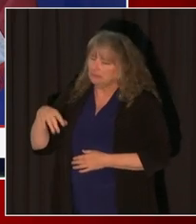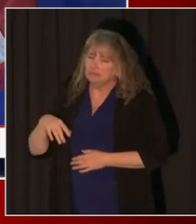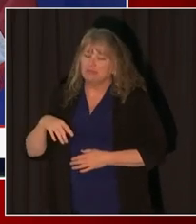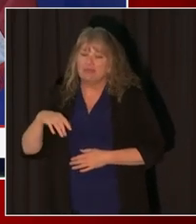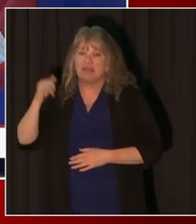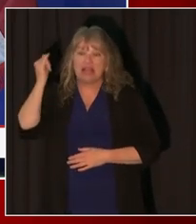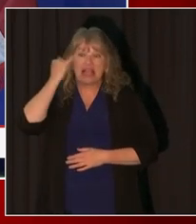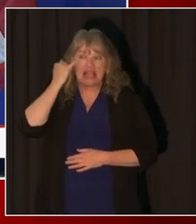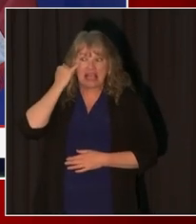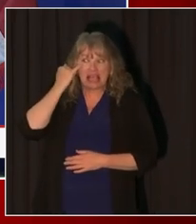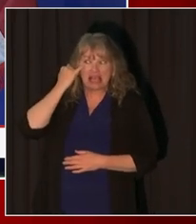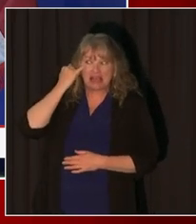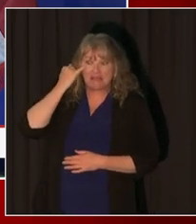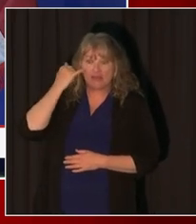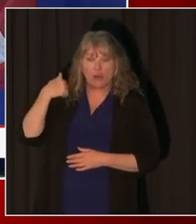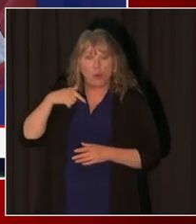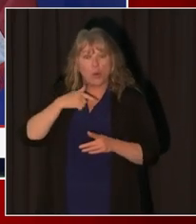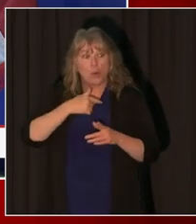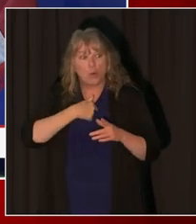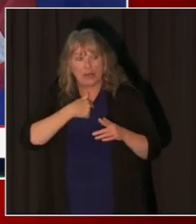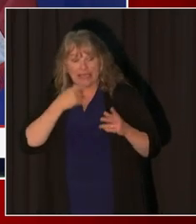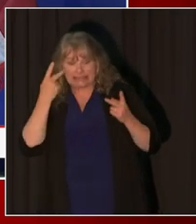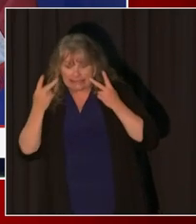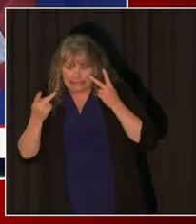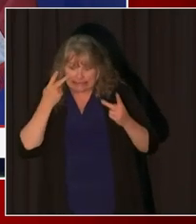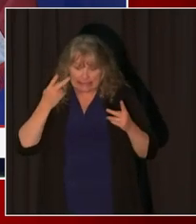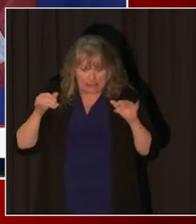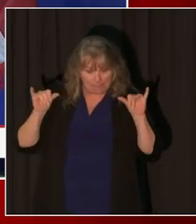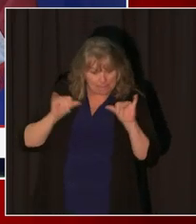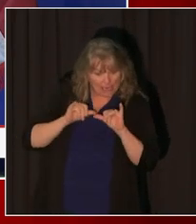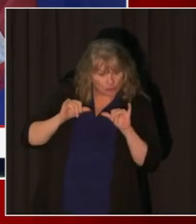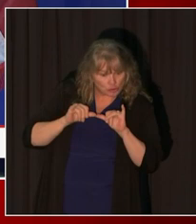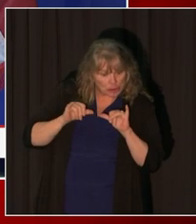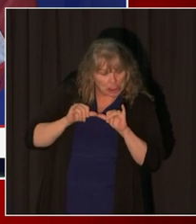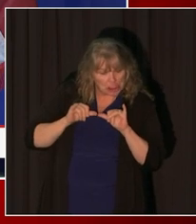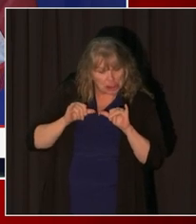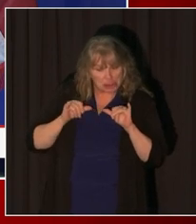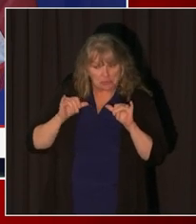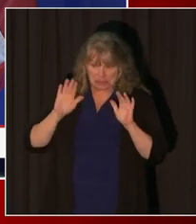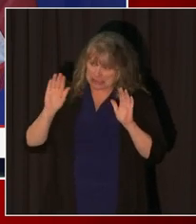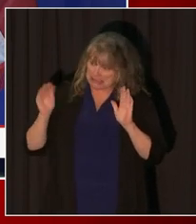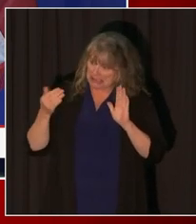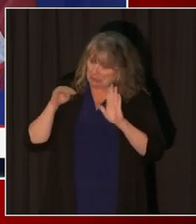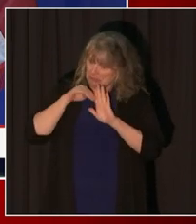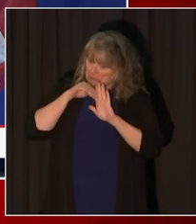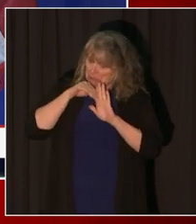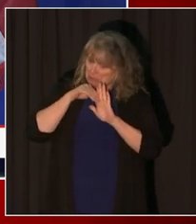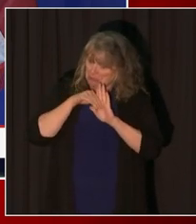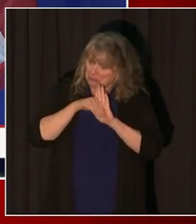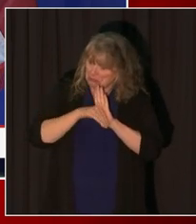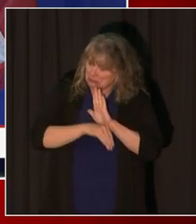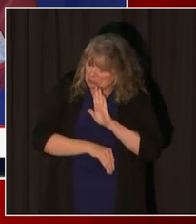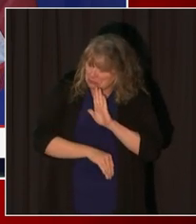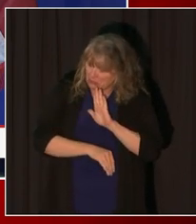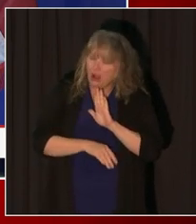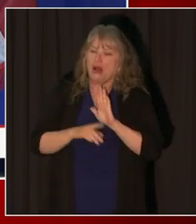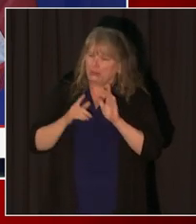if our experience, if we hit the metrics that I just reviewed sooner than that, I have the ability